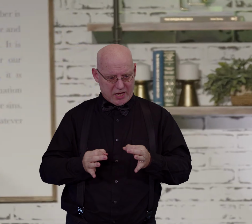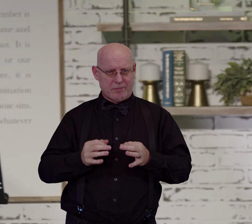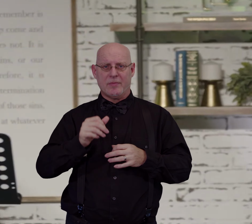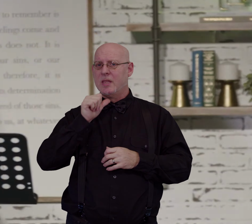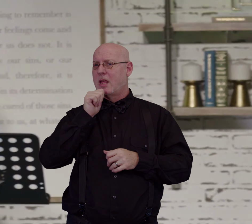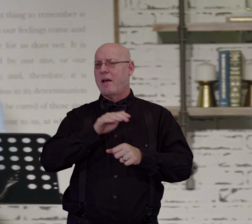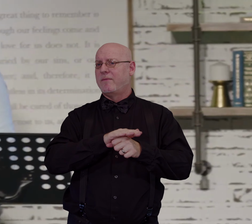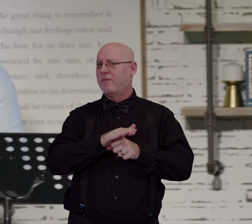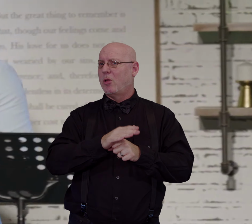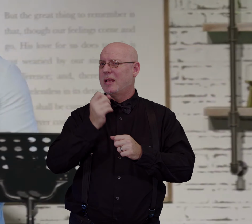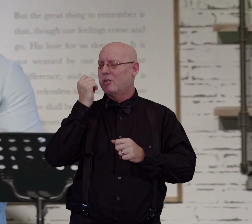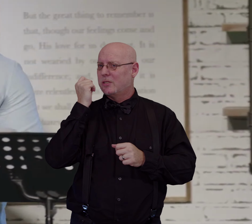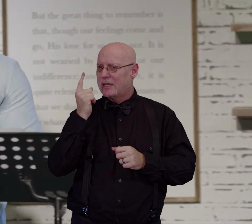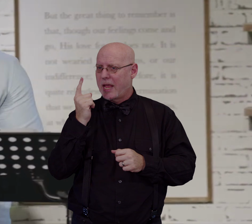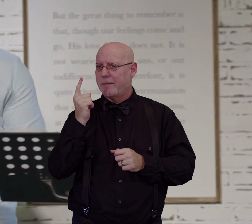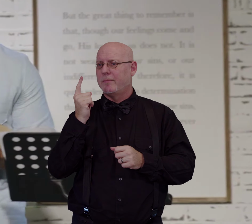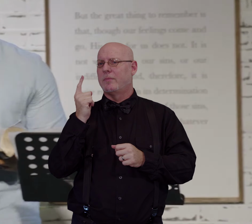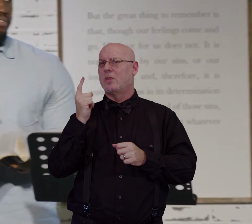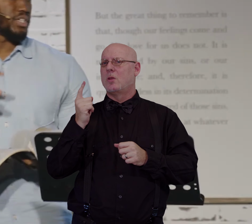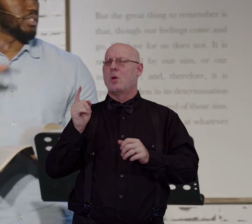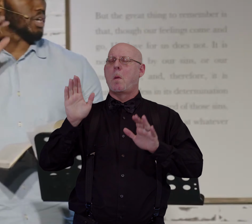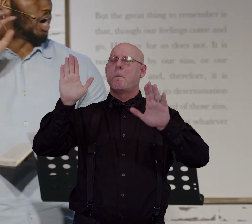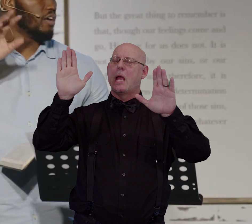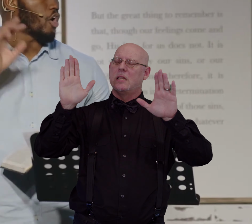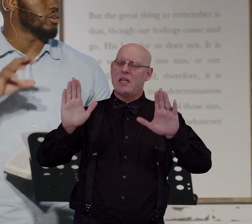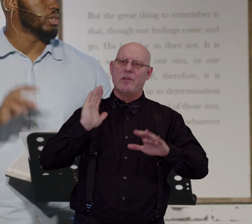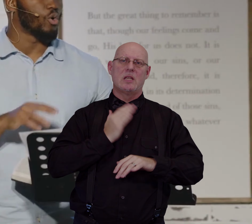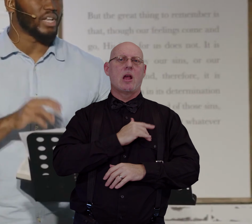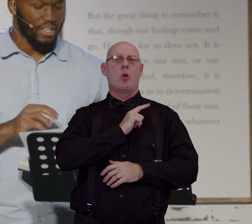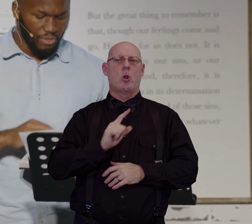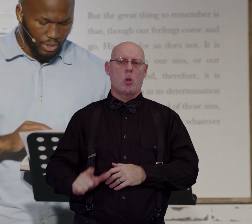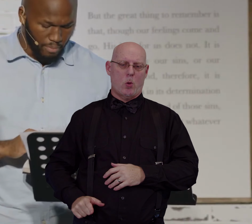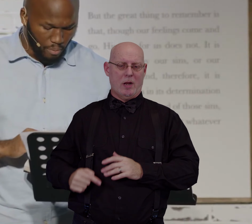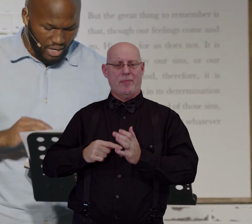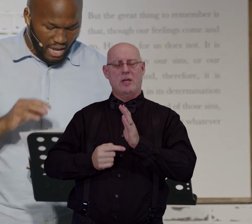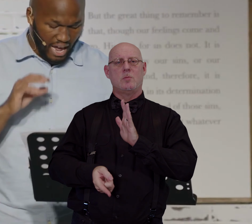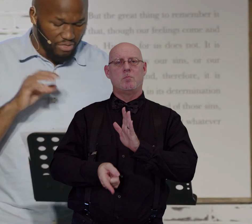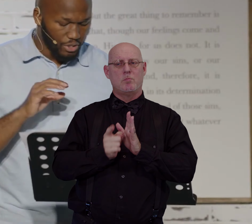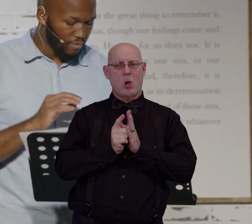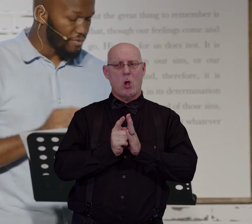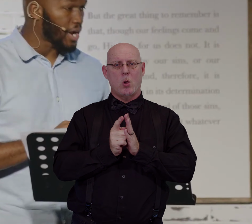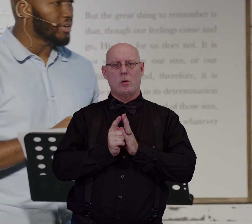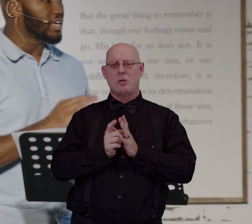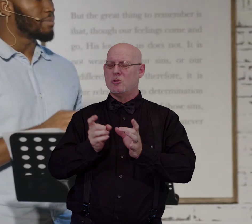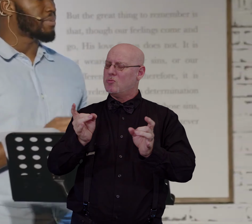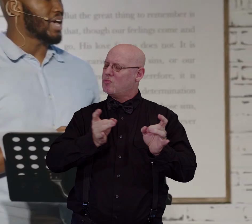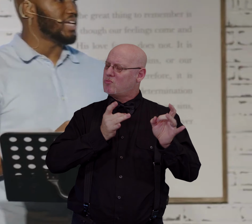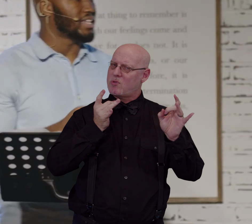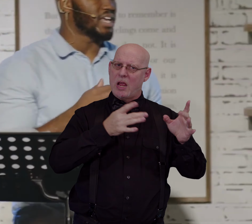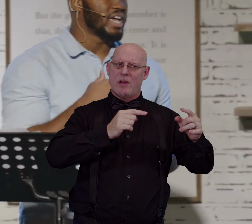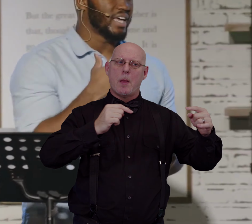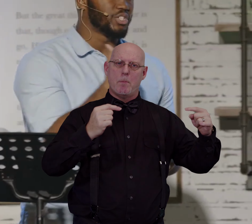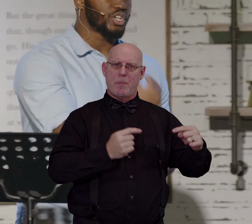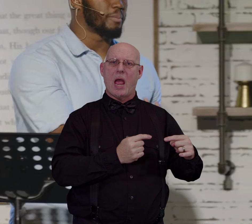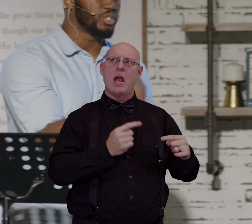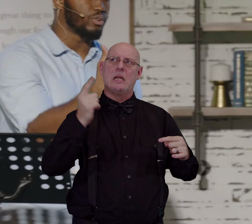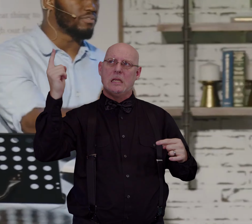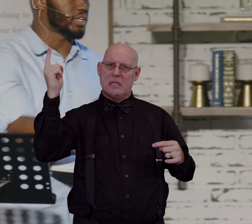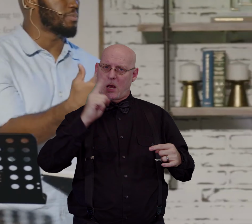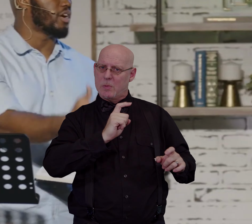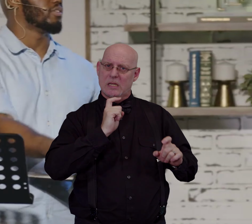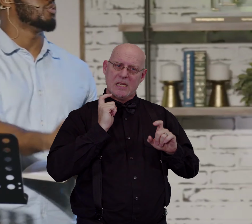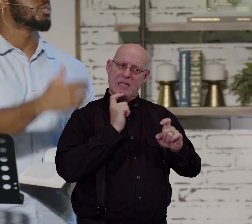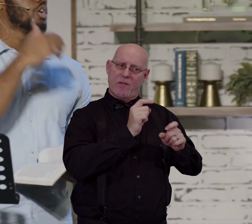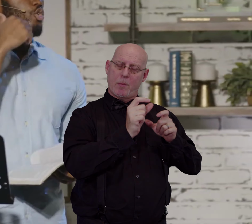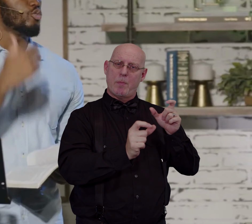we will not fully grasp the magnificence of our Lord in this moment and the severity and pain that he is coming to